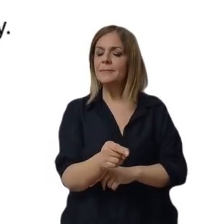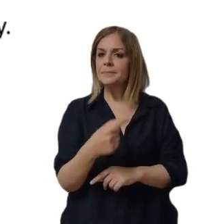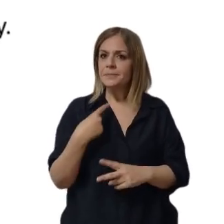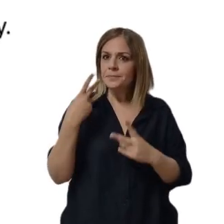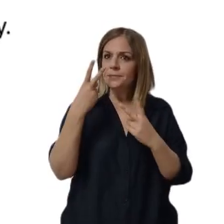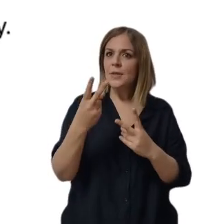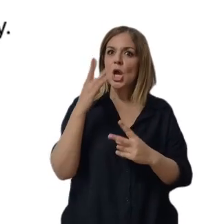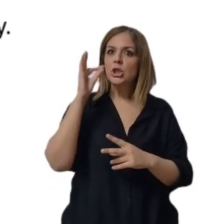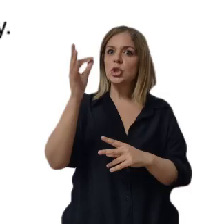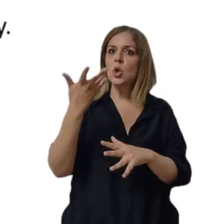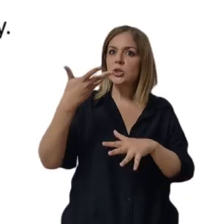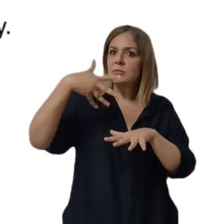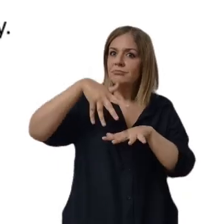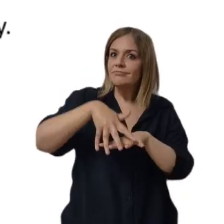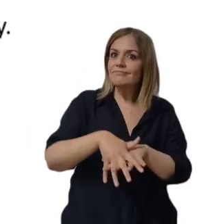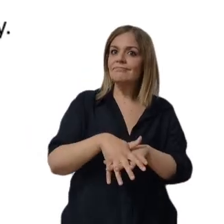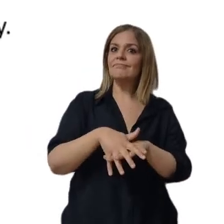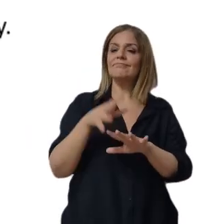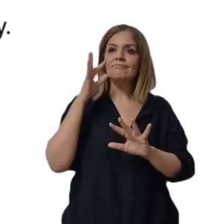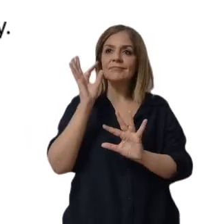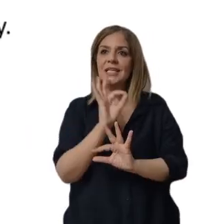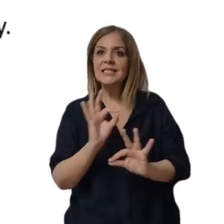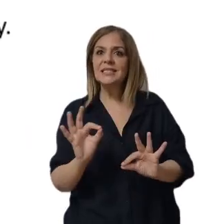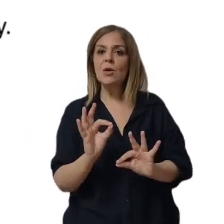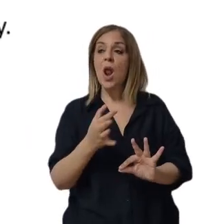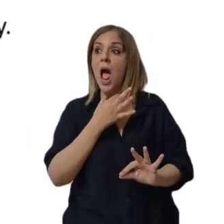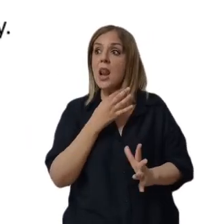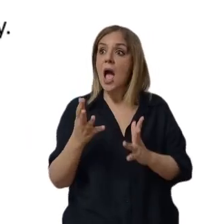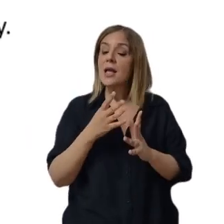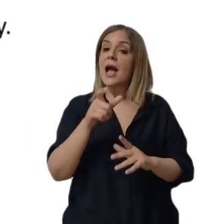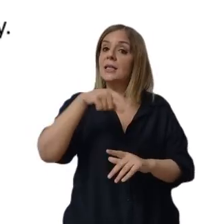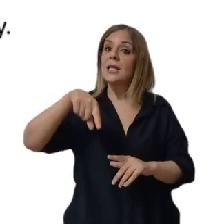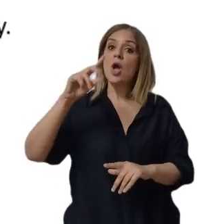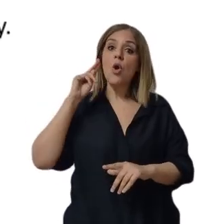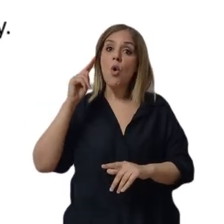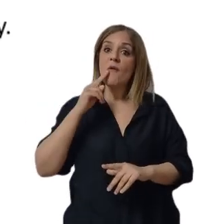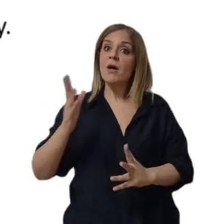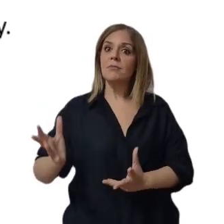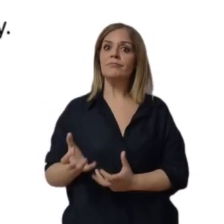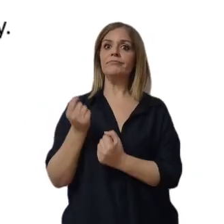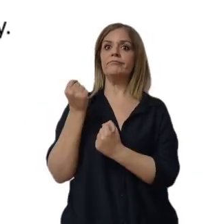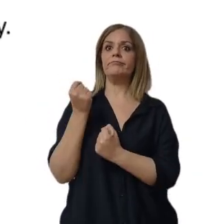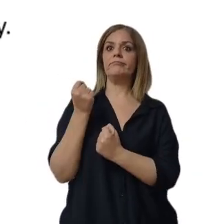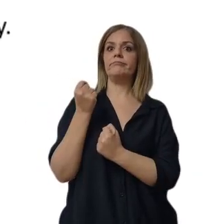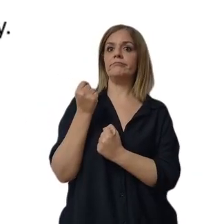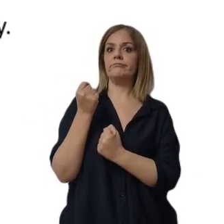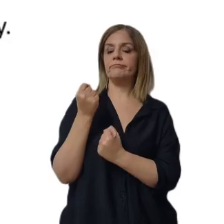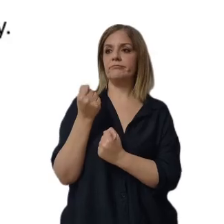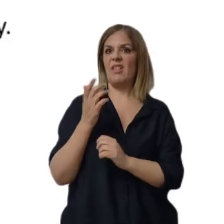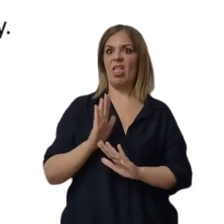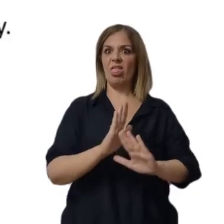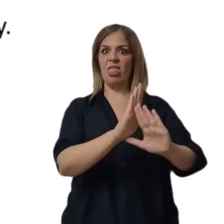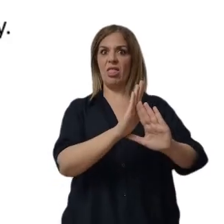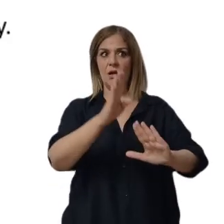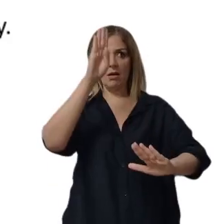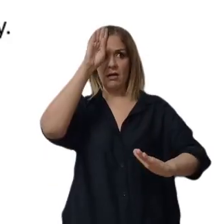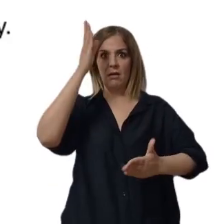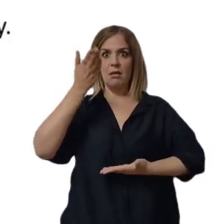inclusive and to be sure that also all the colleagues and all the people that work with